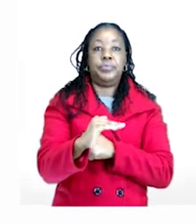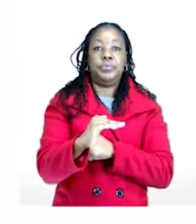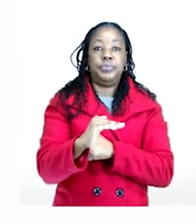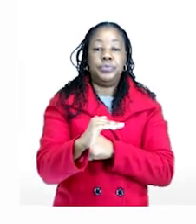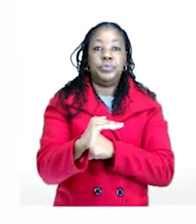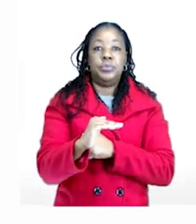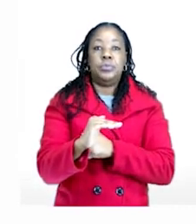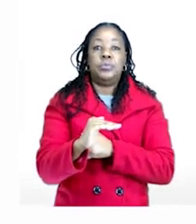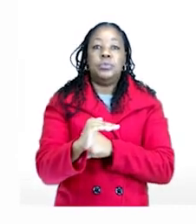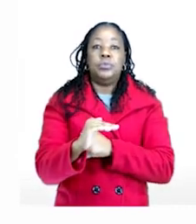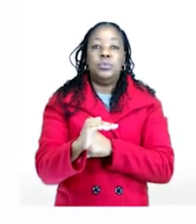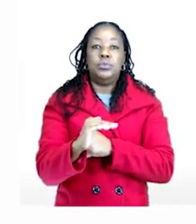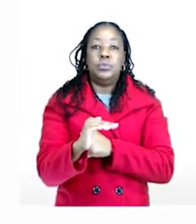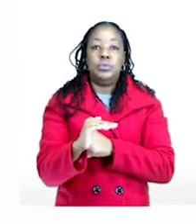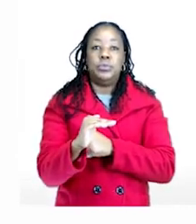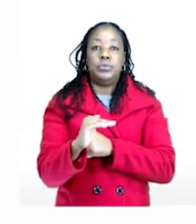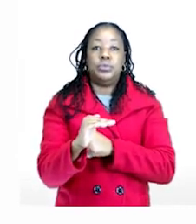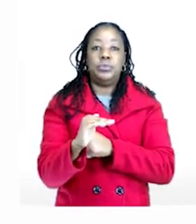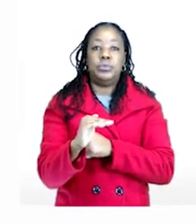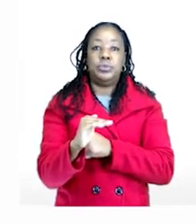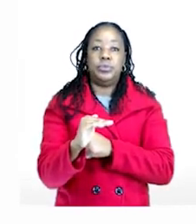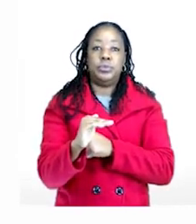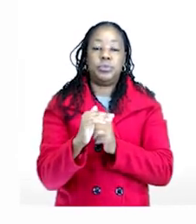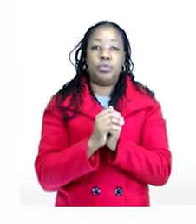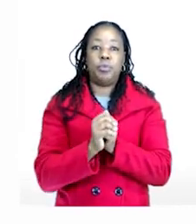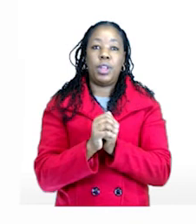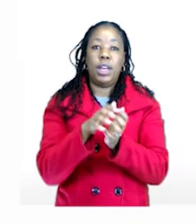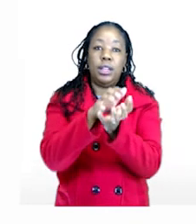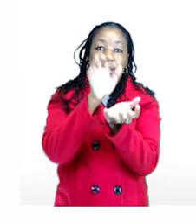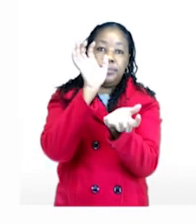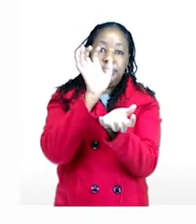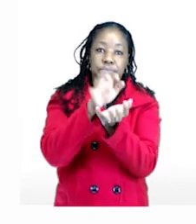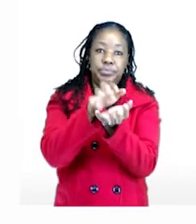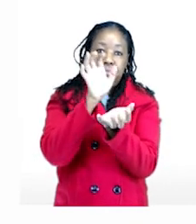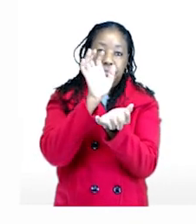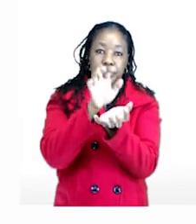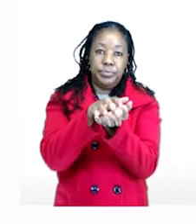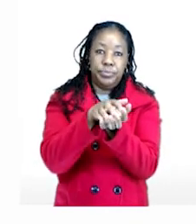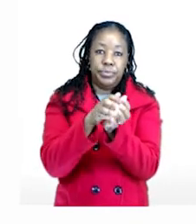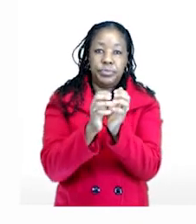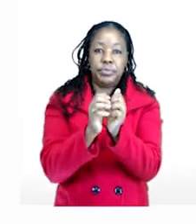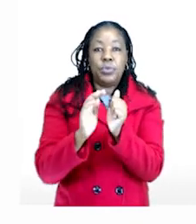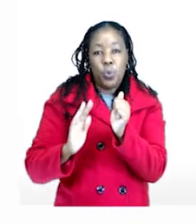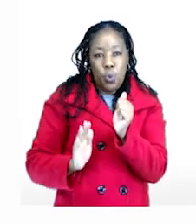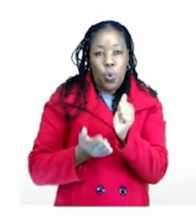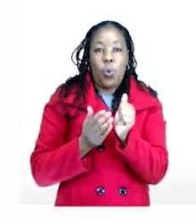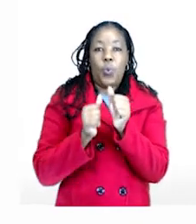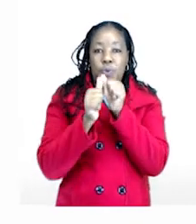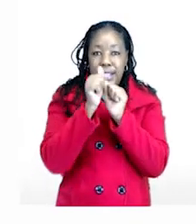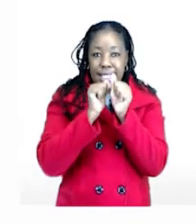line. Ellie alligator would love to eat the most number of